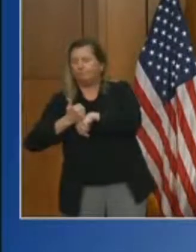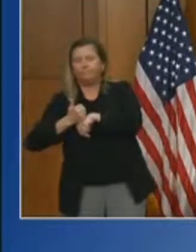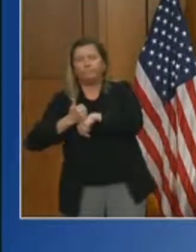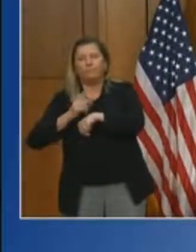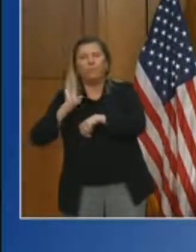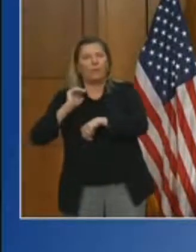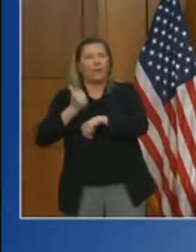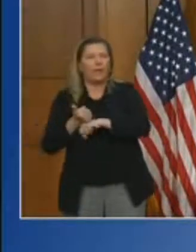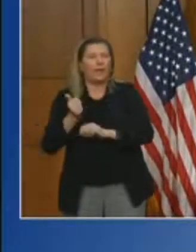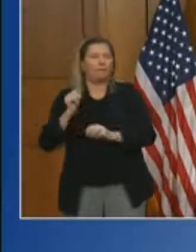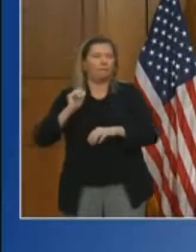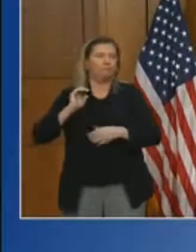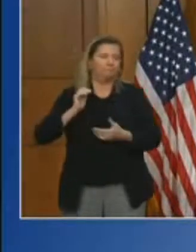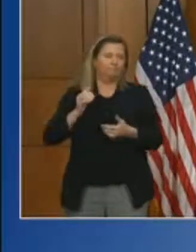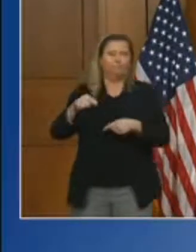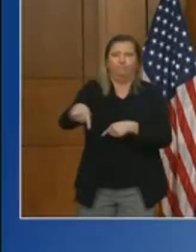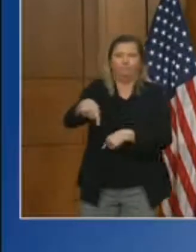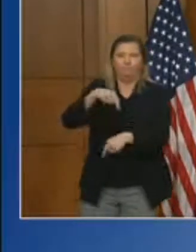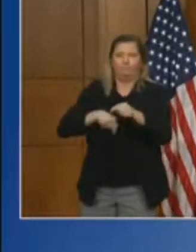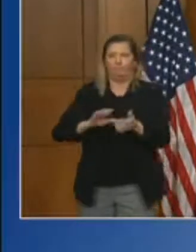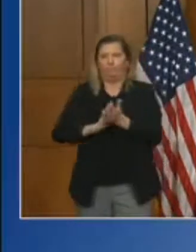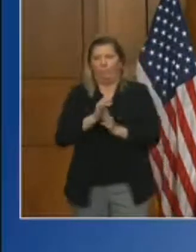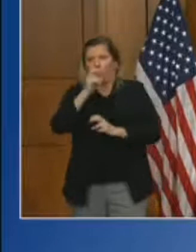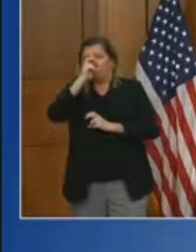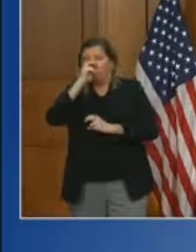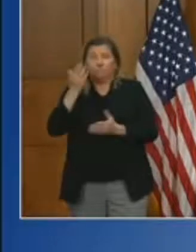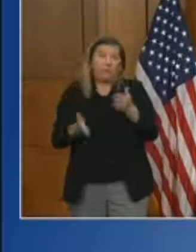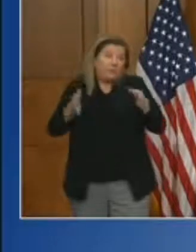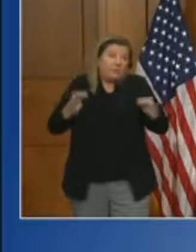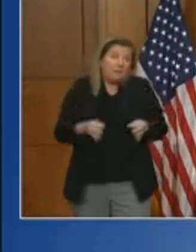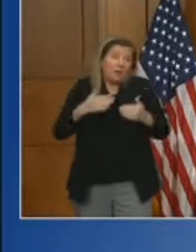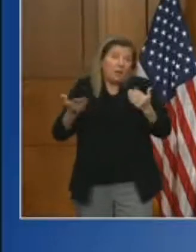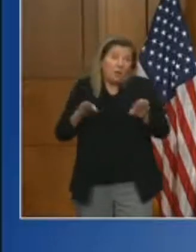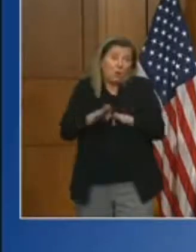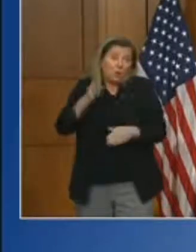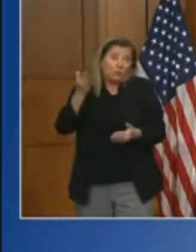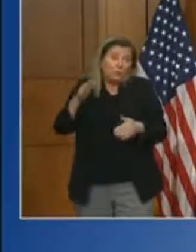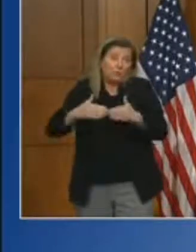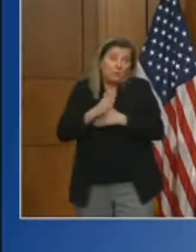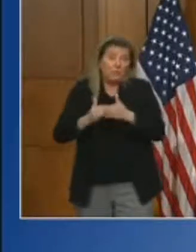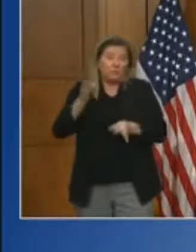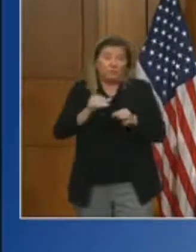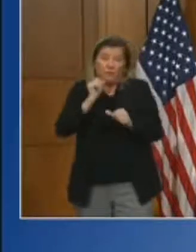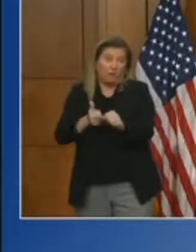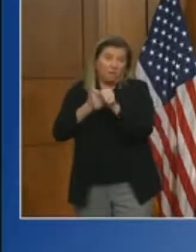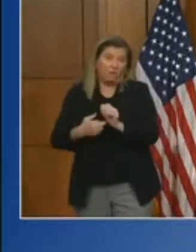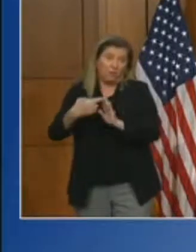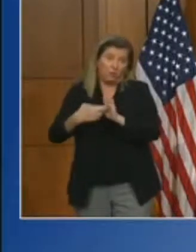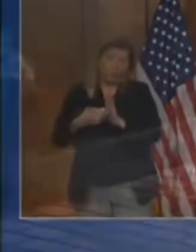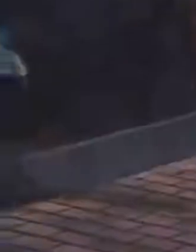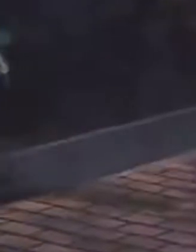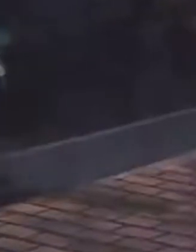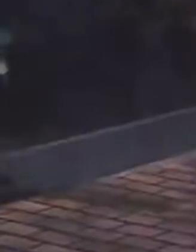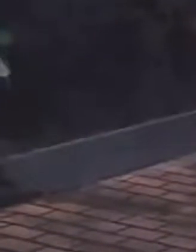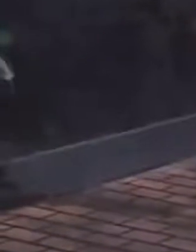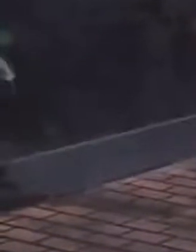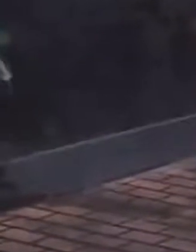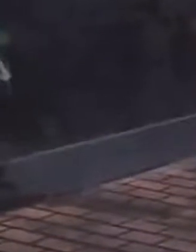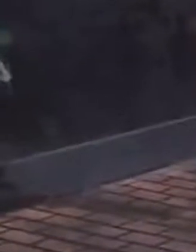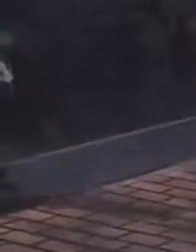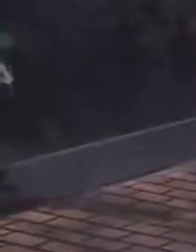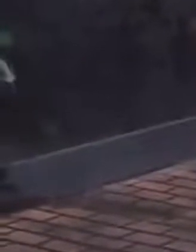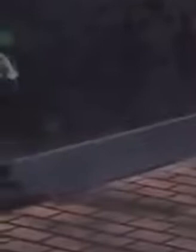to reinstate phase one restrictions or even close the beach outright if necessary.